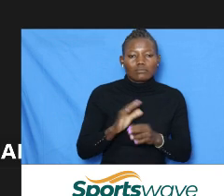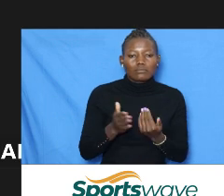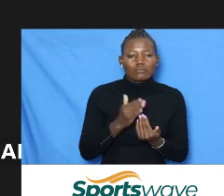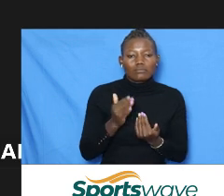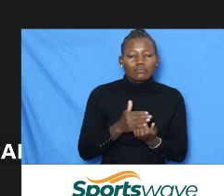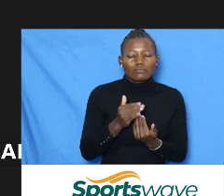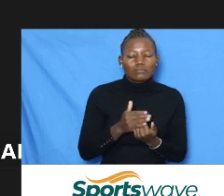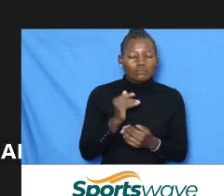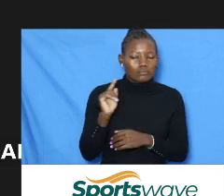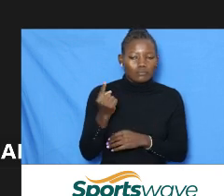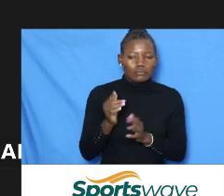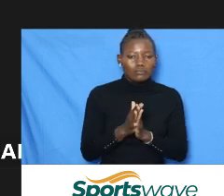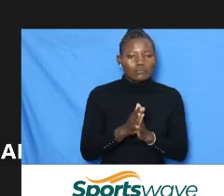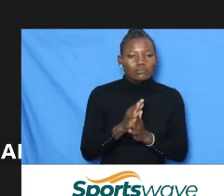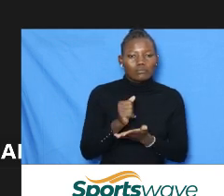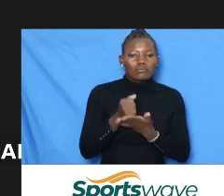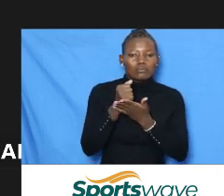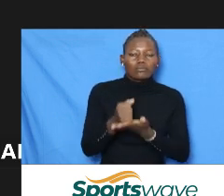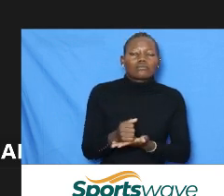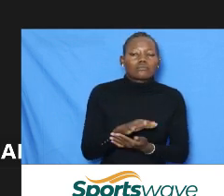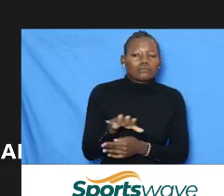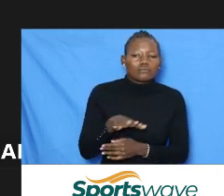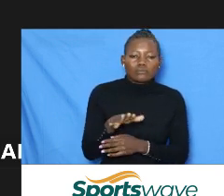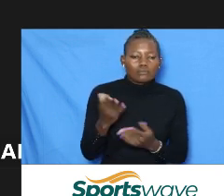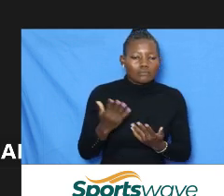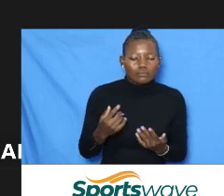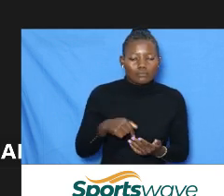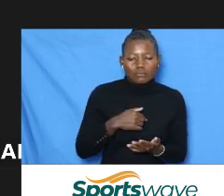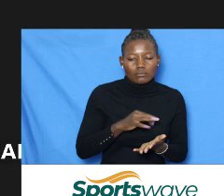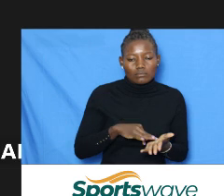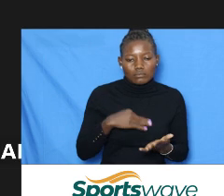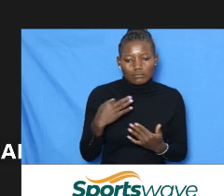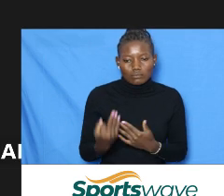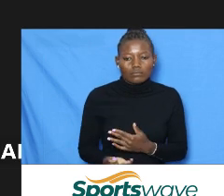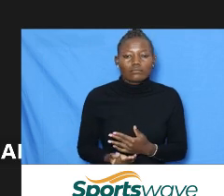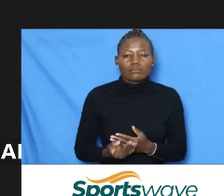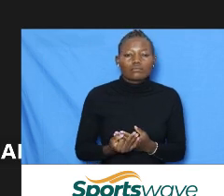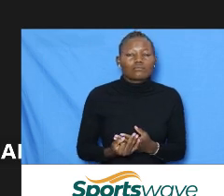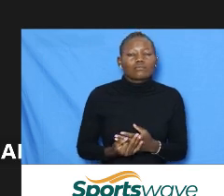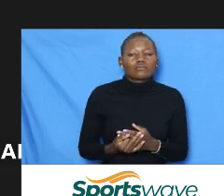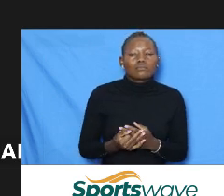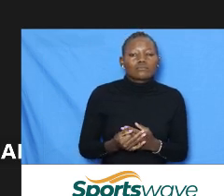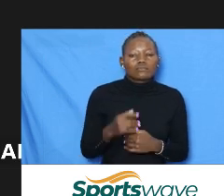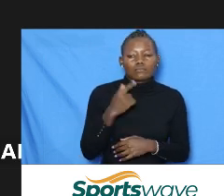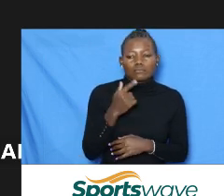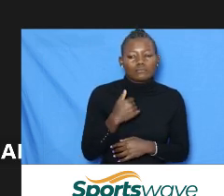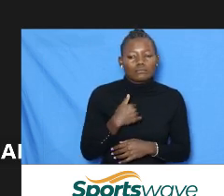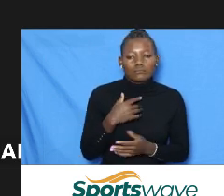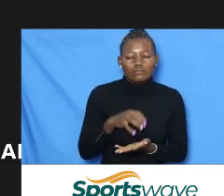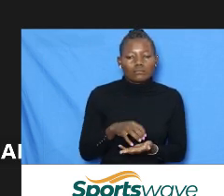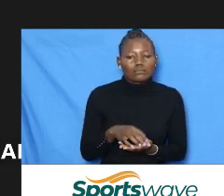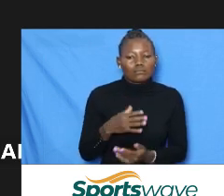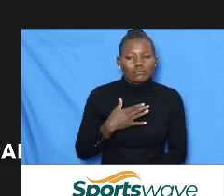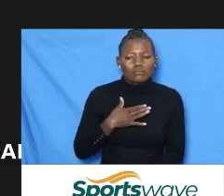aid, especially in areas where you have a collapsed athlete, an athlete who's having a condition like asthma,